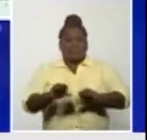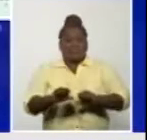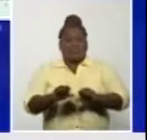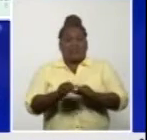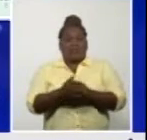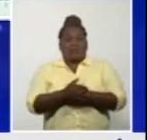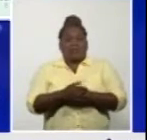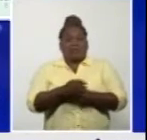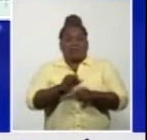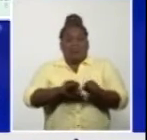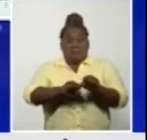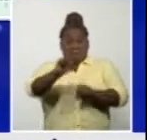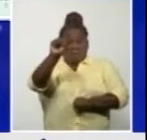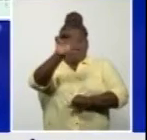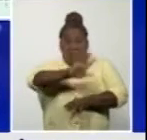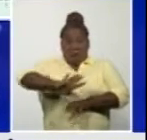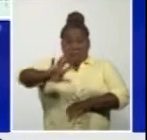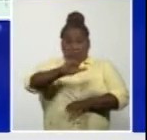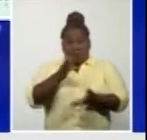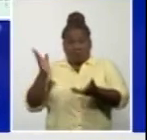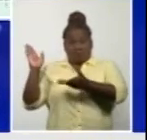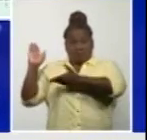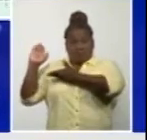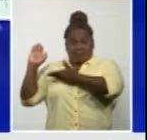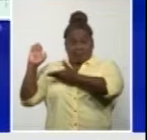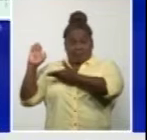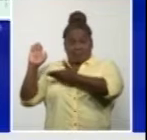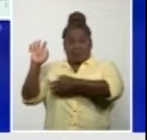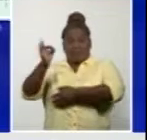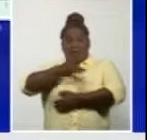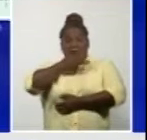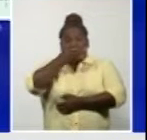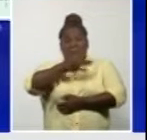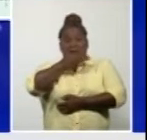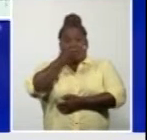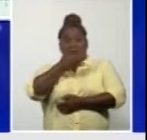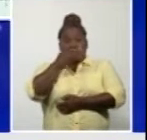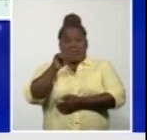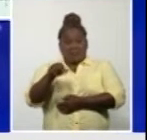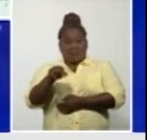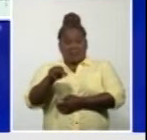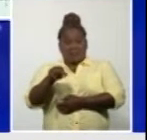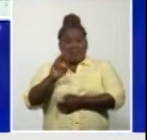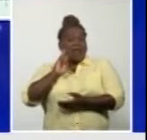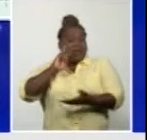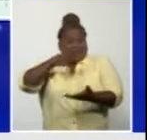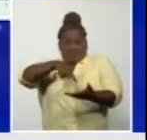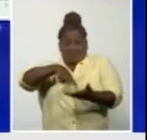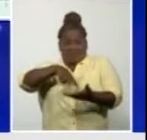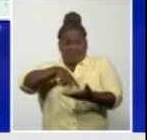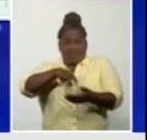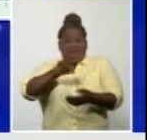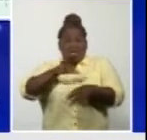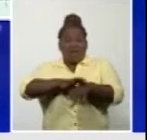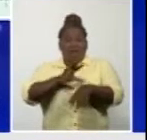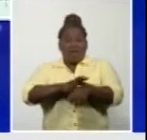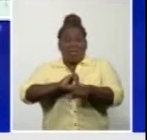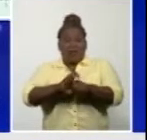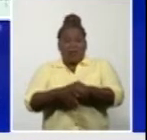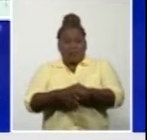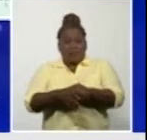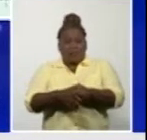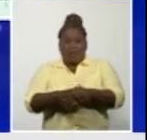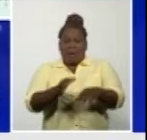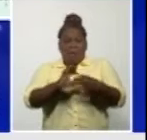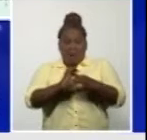There you can see a map of Brazil, and you can see, according to the number of cases,